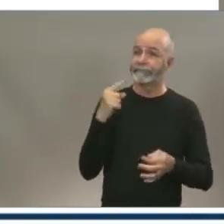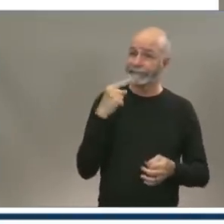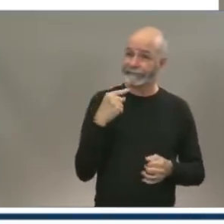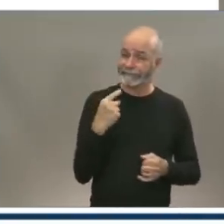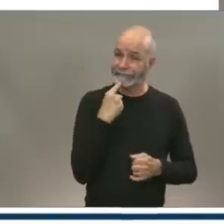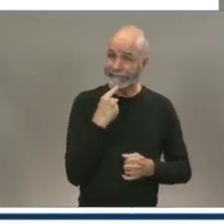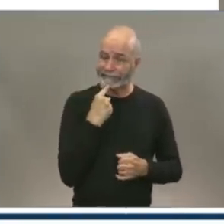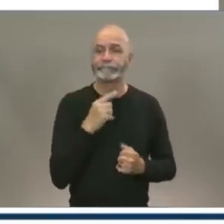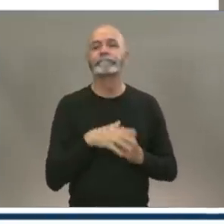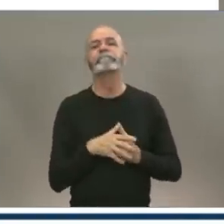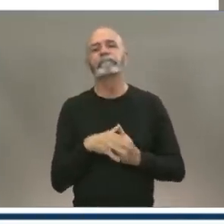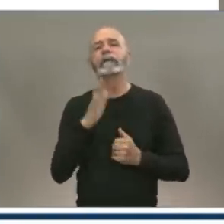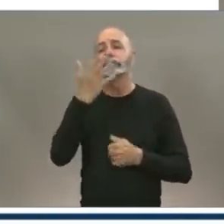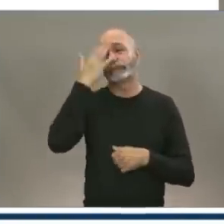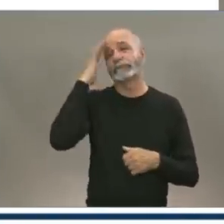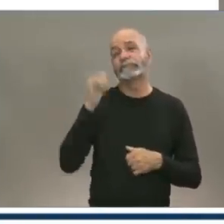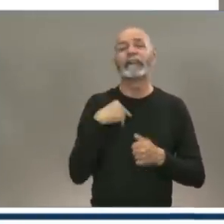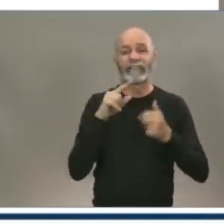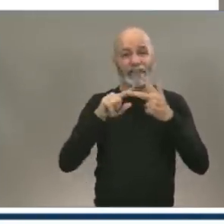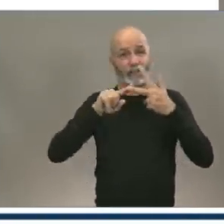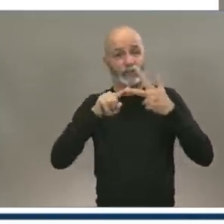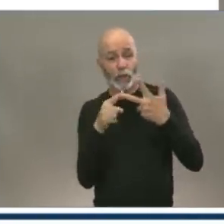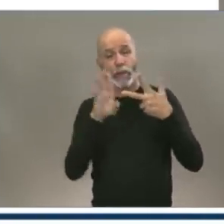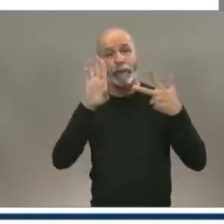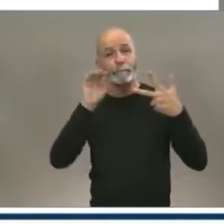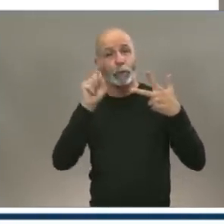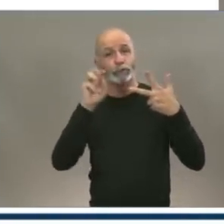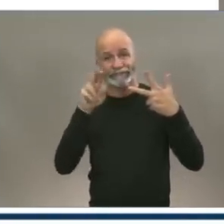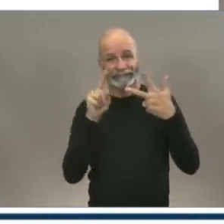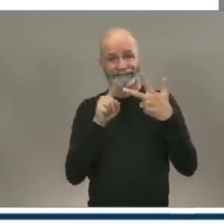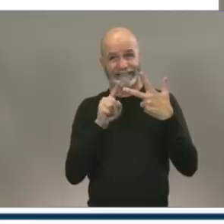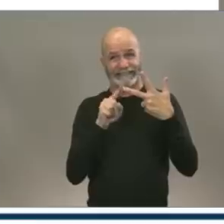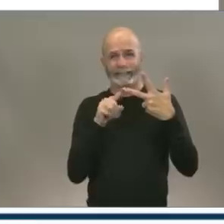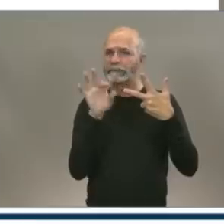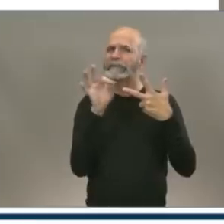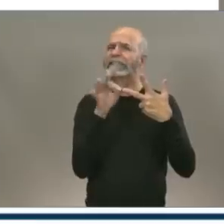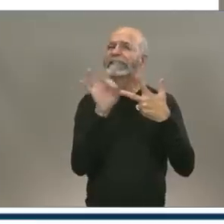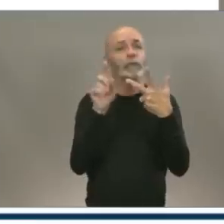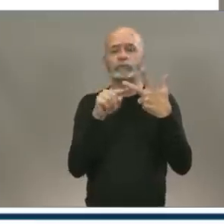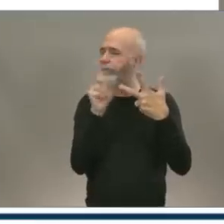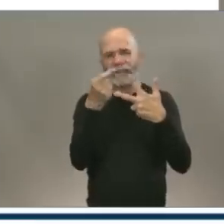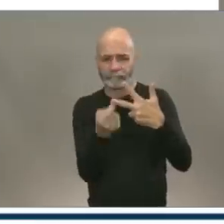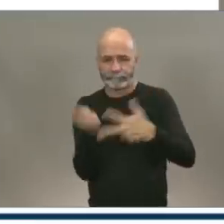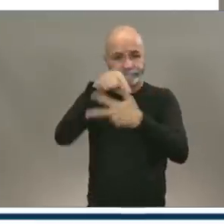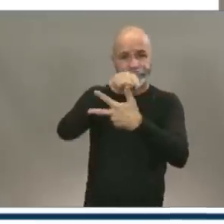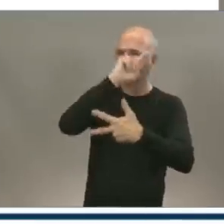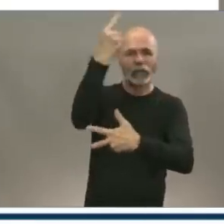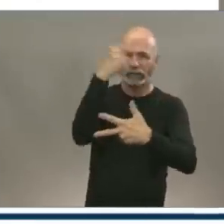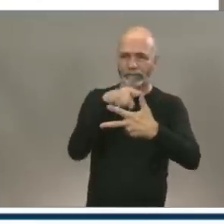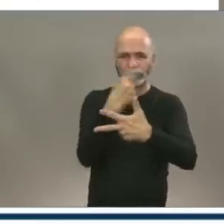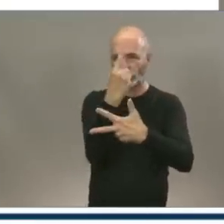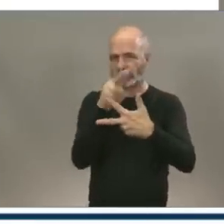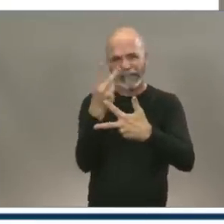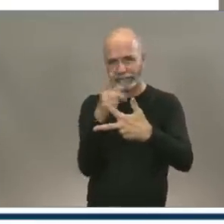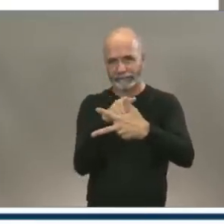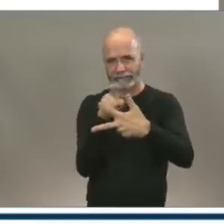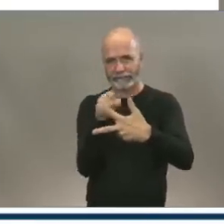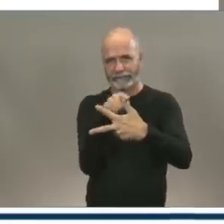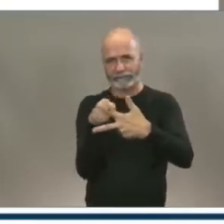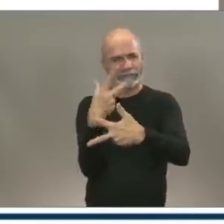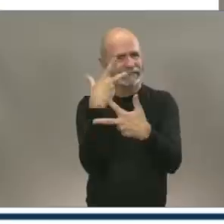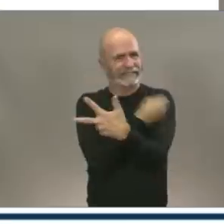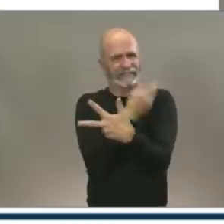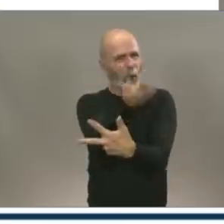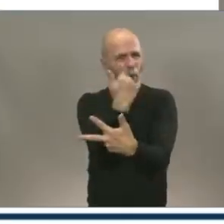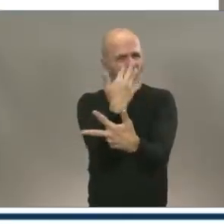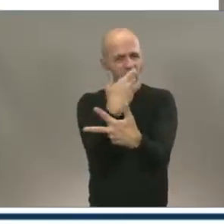lot about boosters and additional doses, our priority remains and will always remains people who want to start their primary series. And all